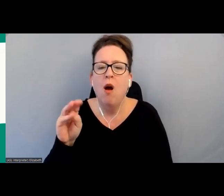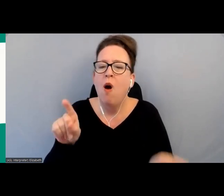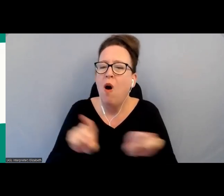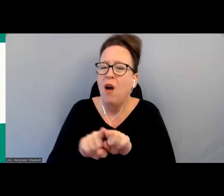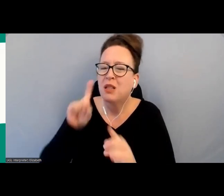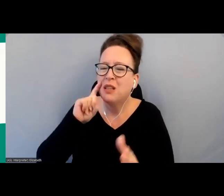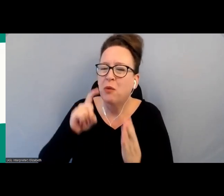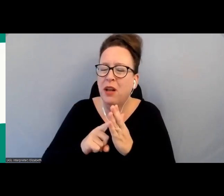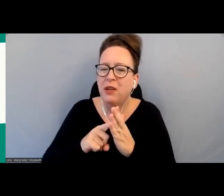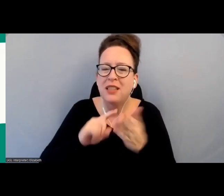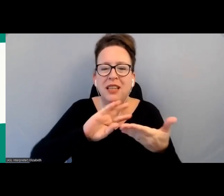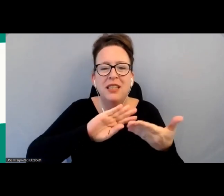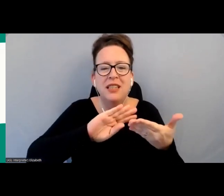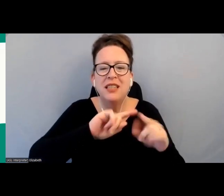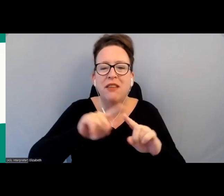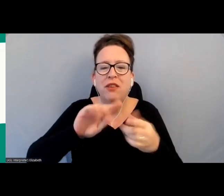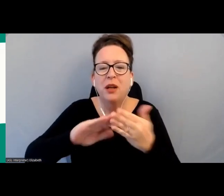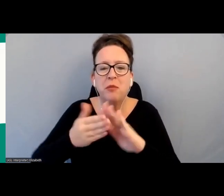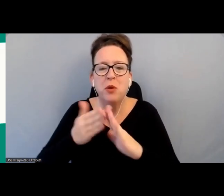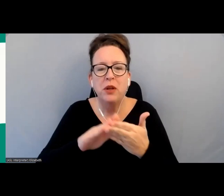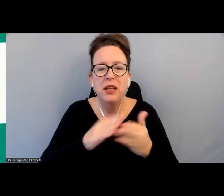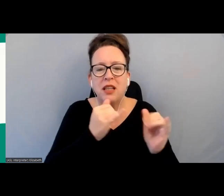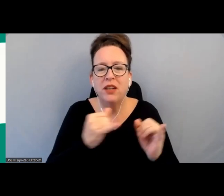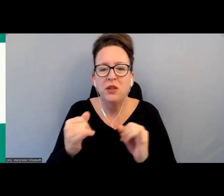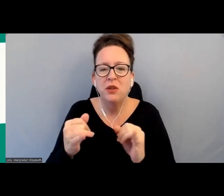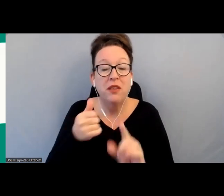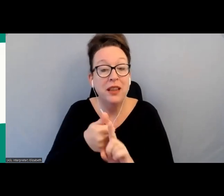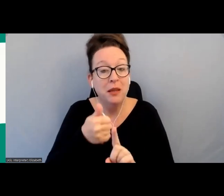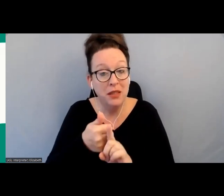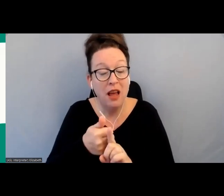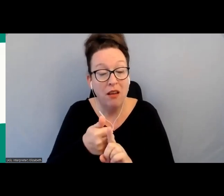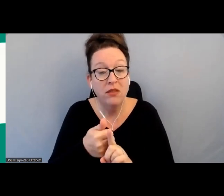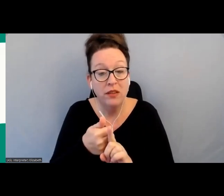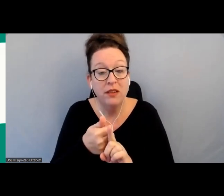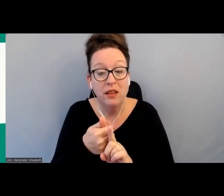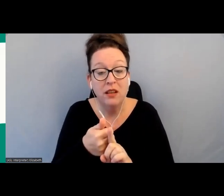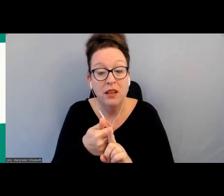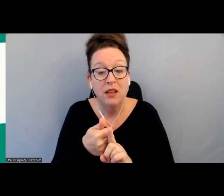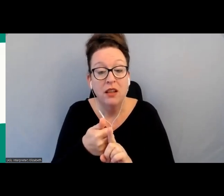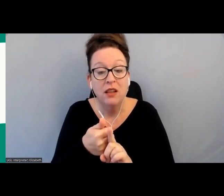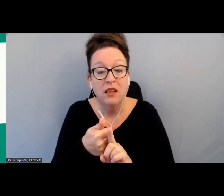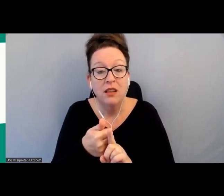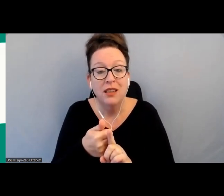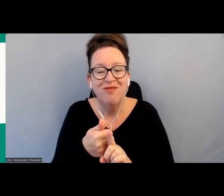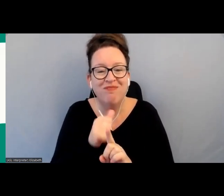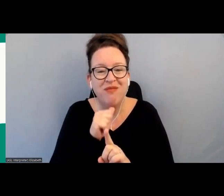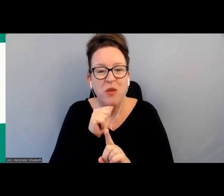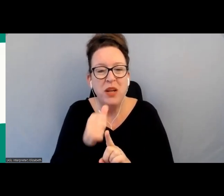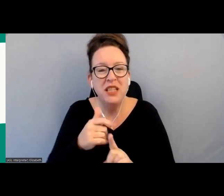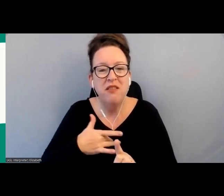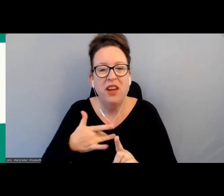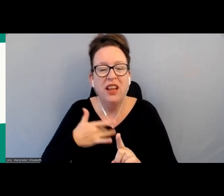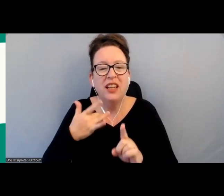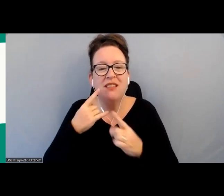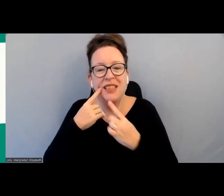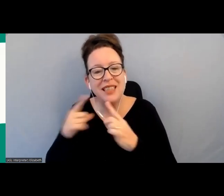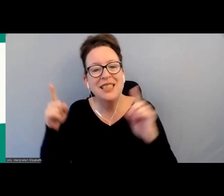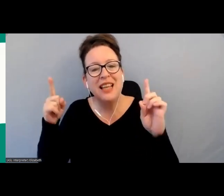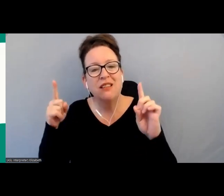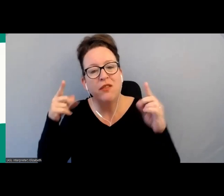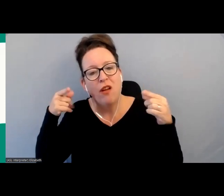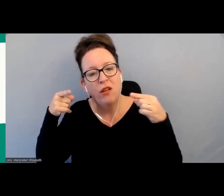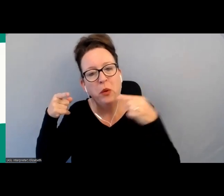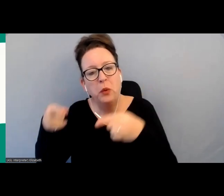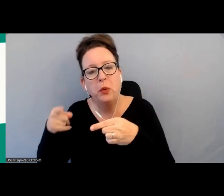of individuals that weren't finding themselves tremendously successful in general vocational